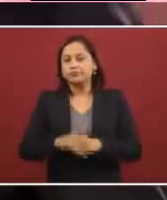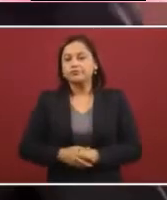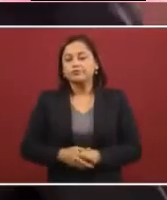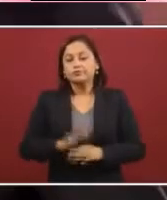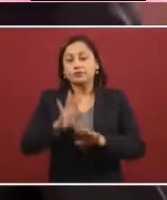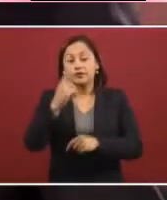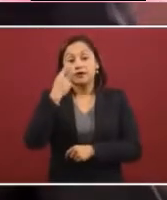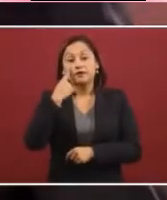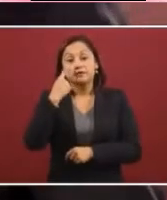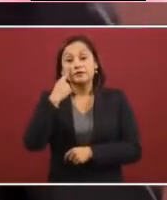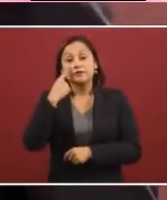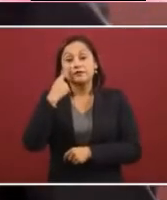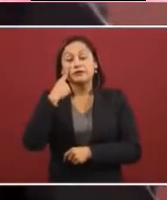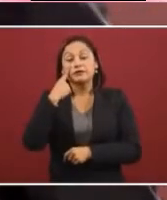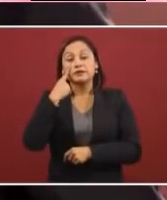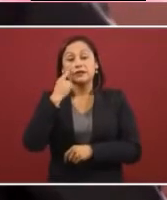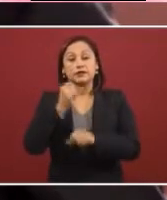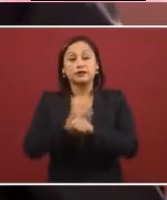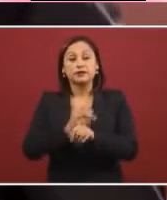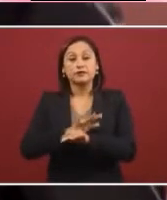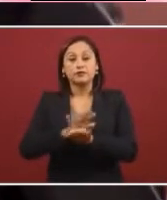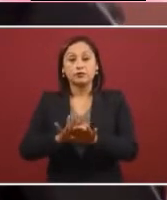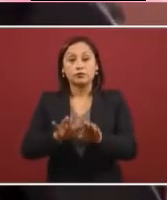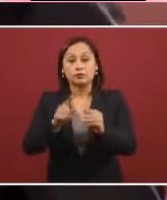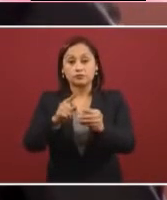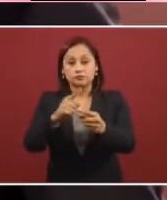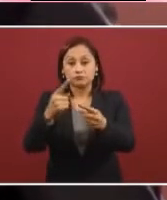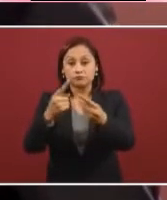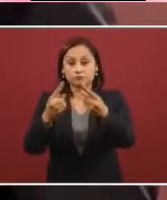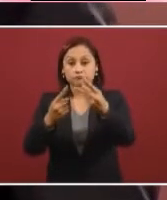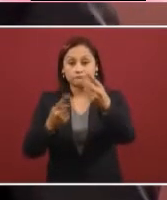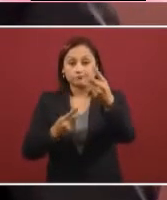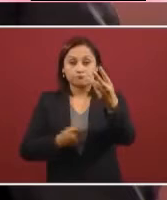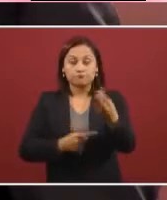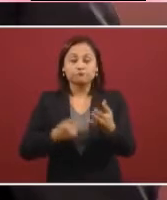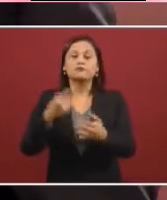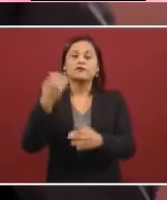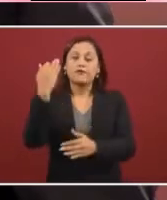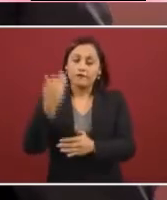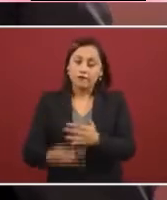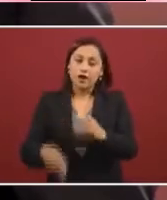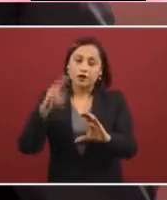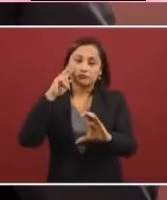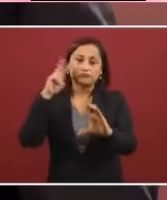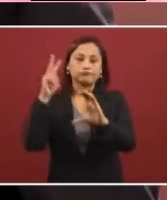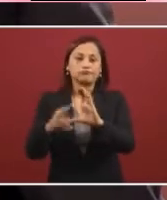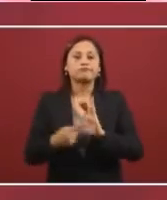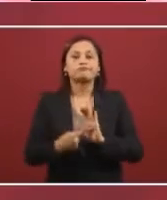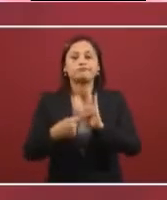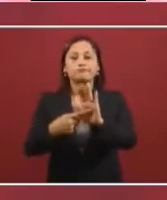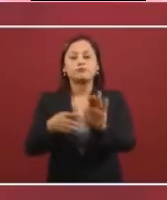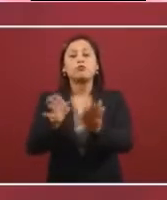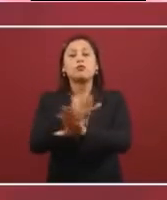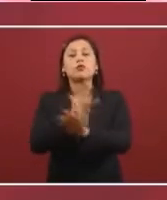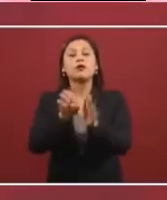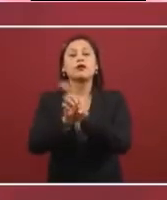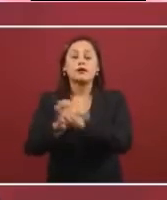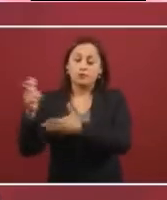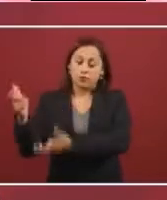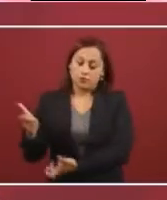Do we have information? That it was not handled with transparency.